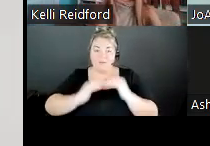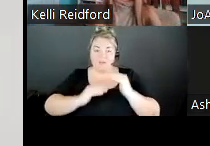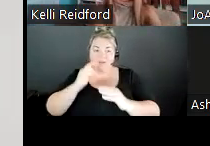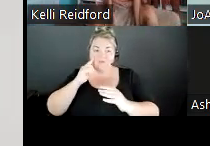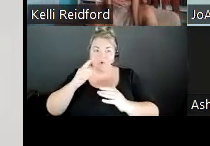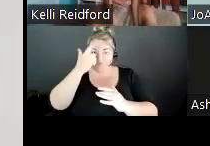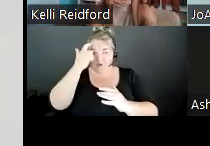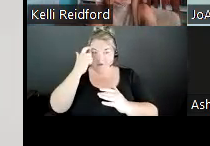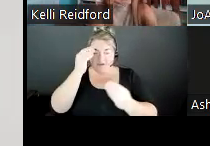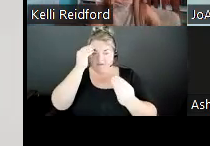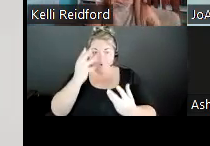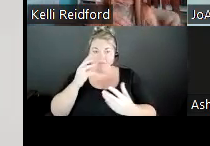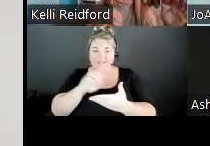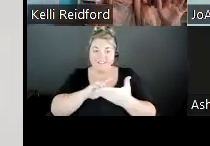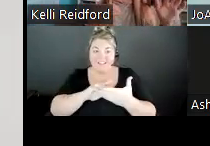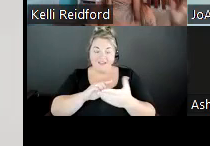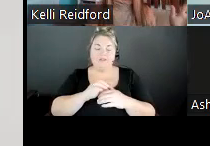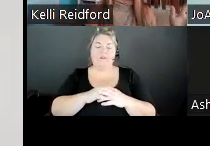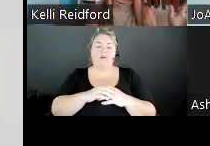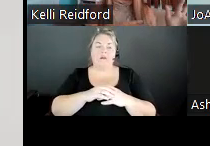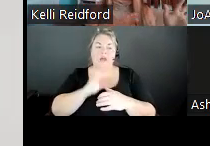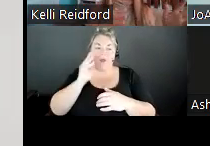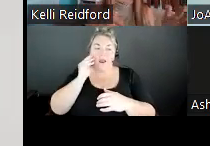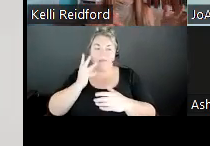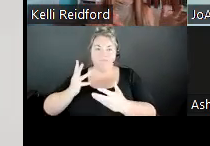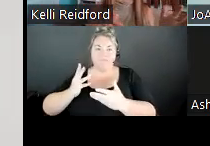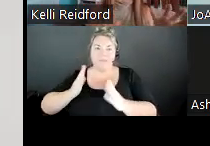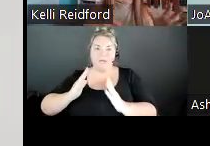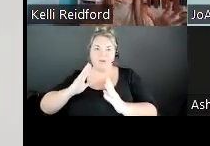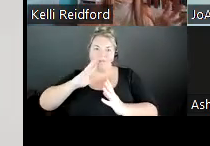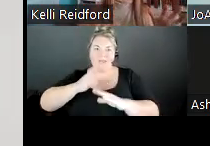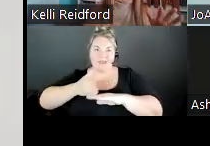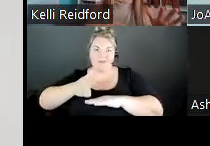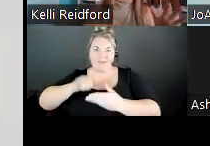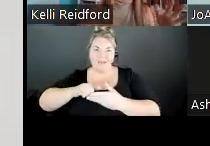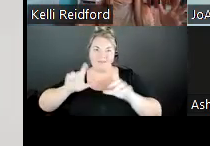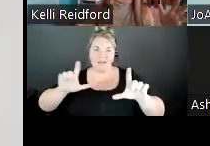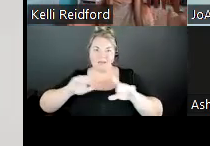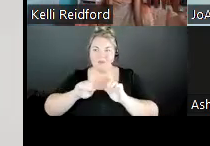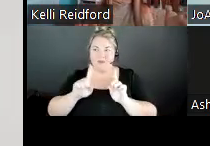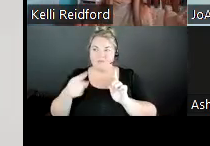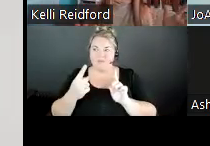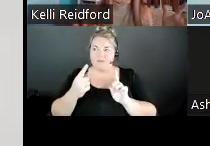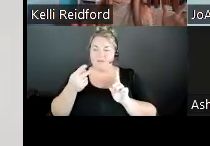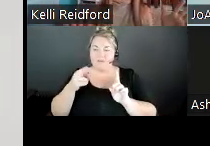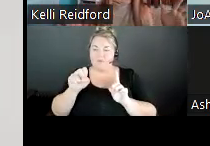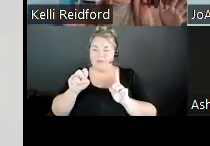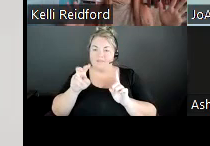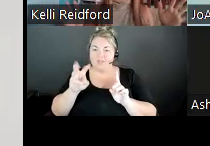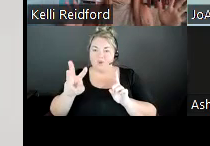trauma-informed design. And so I will let her speak after this slide, but just sort of a preview, thinking about